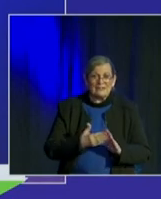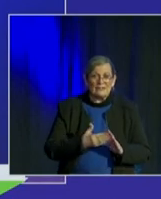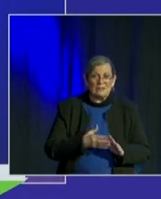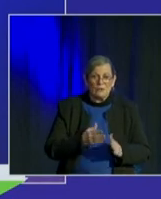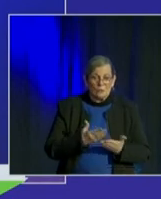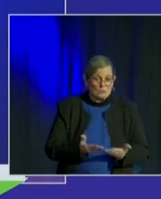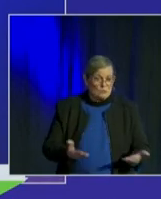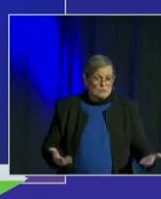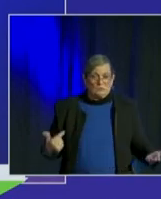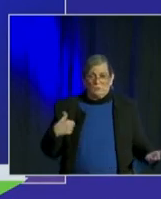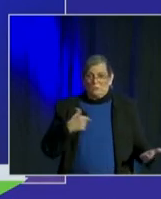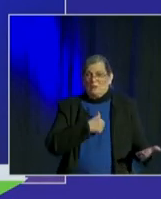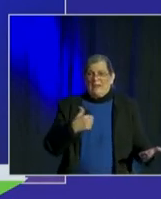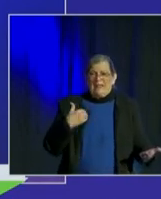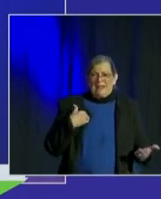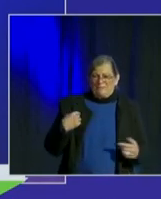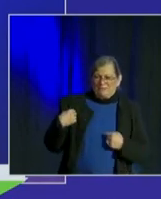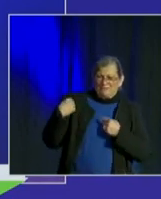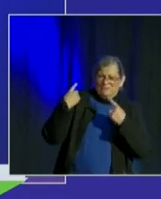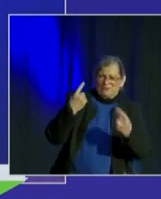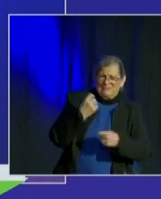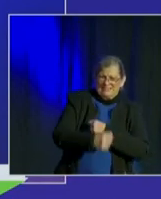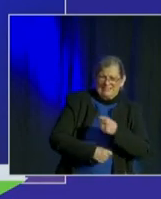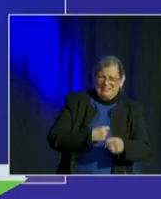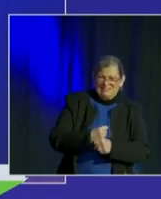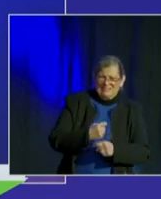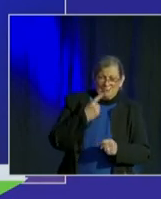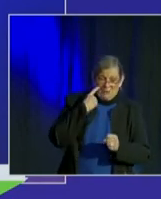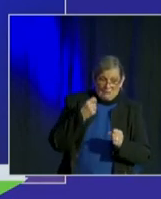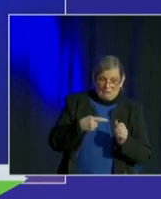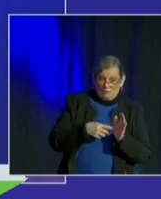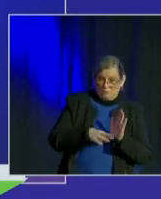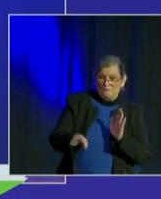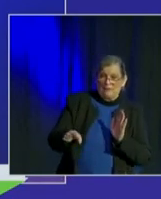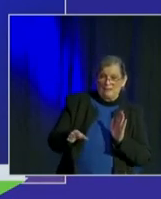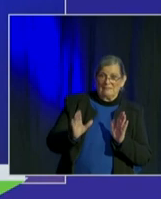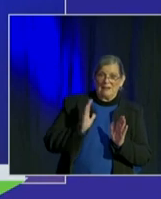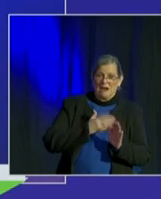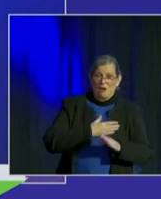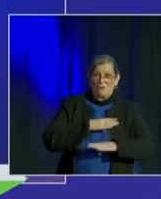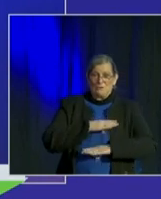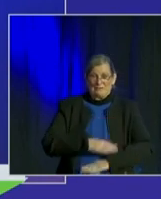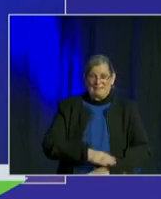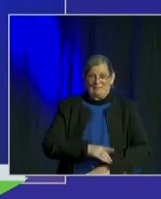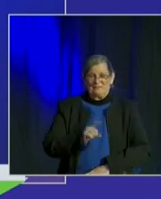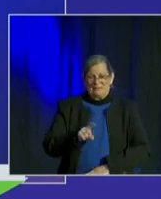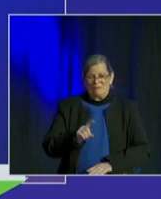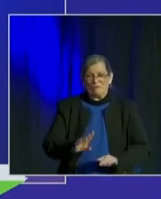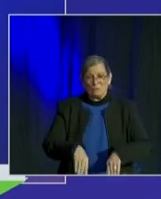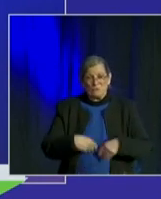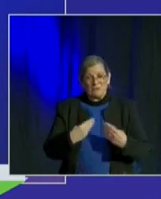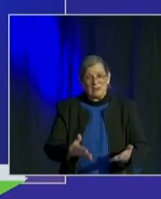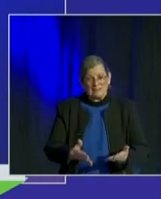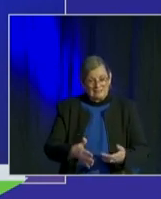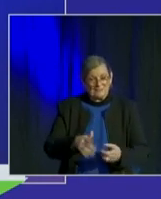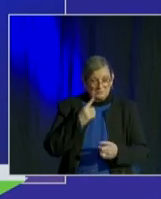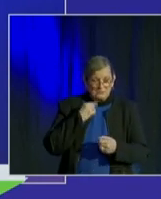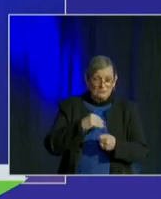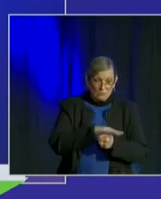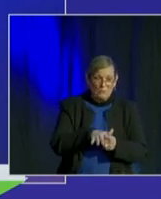different because it will reflect the relief that we have to provide because of COVID and